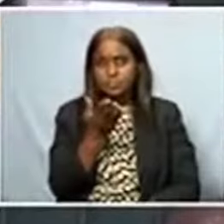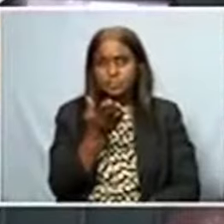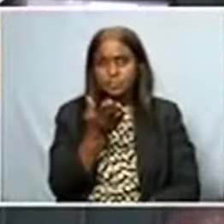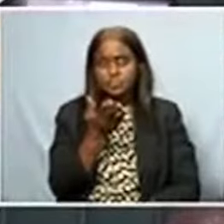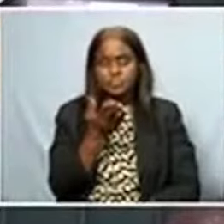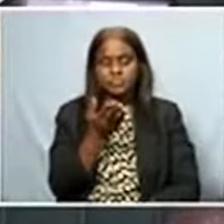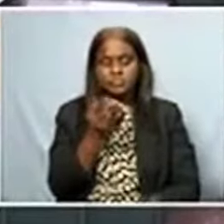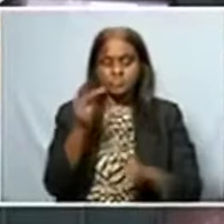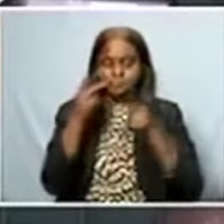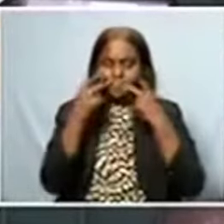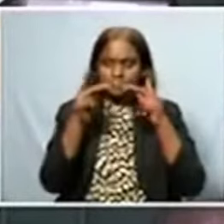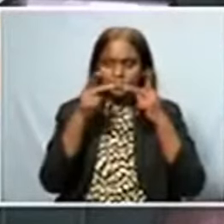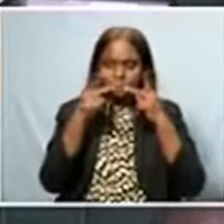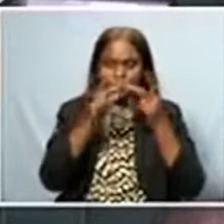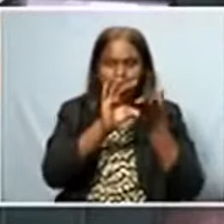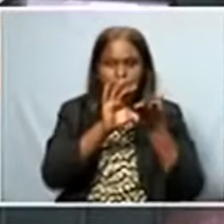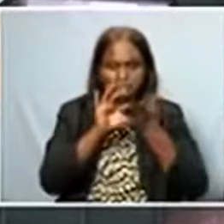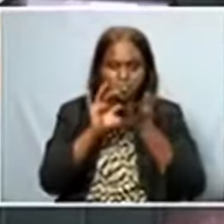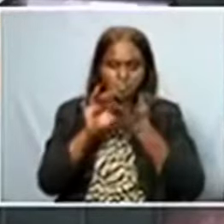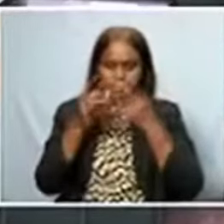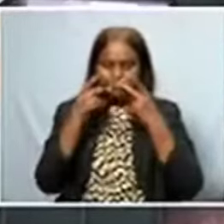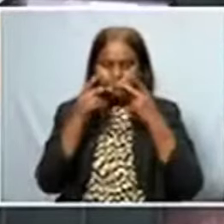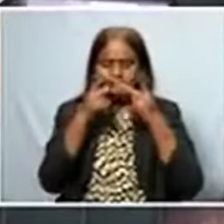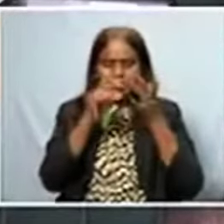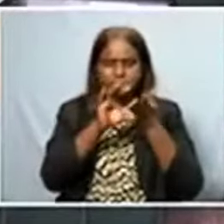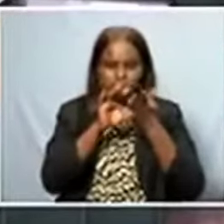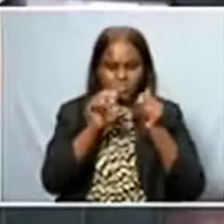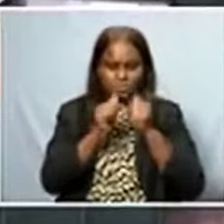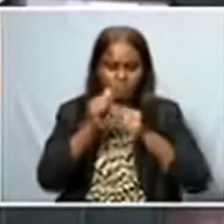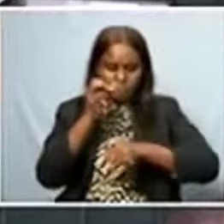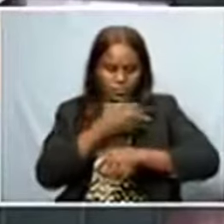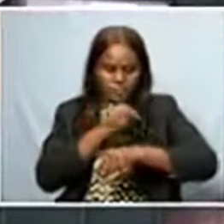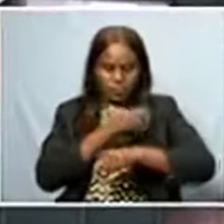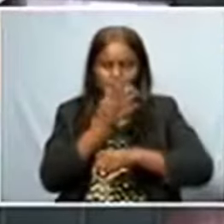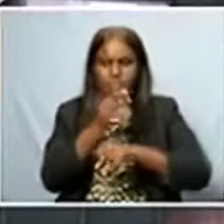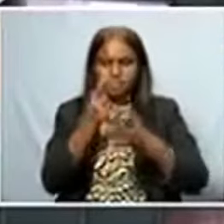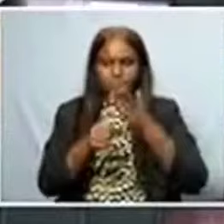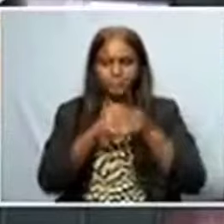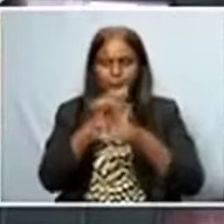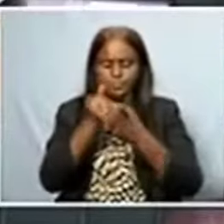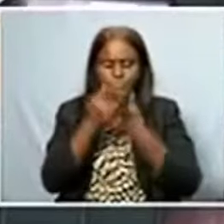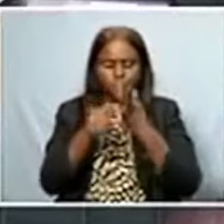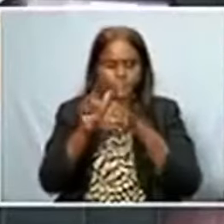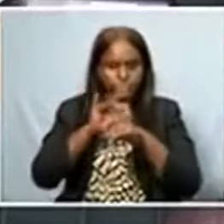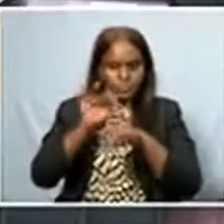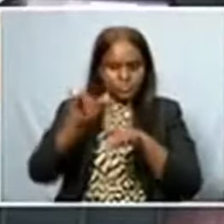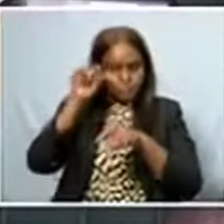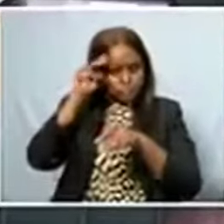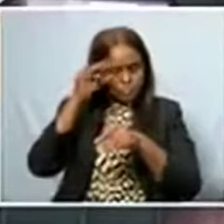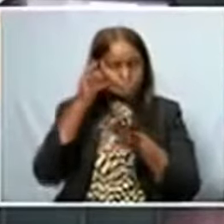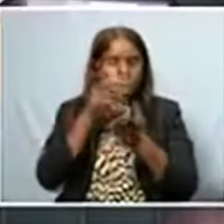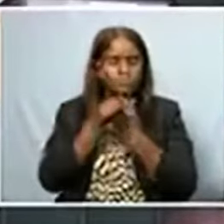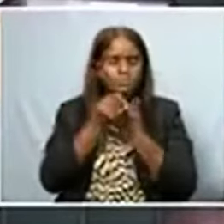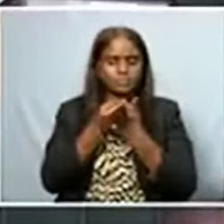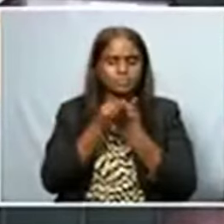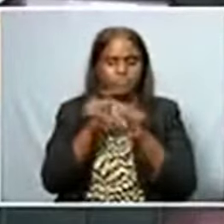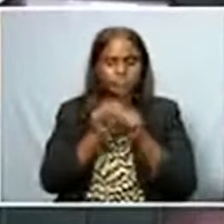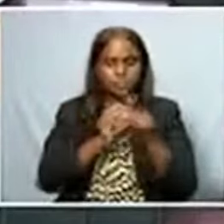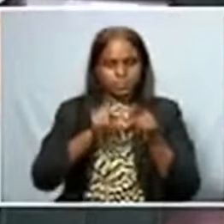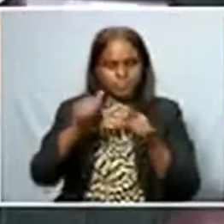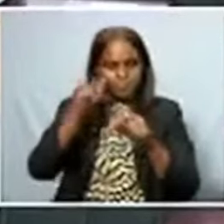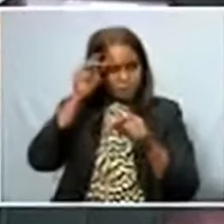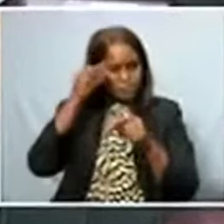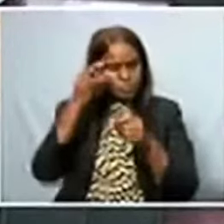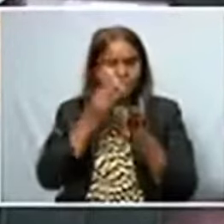the public debt and investment is at the Ministry of Finance. The Ministry